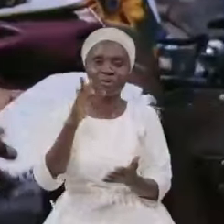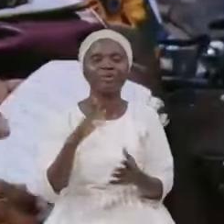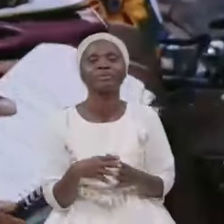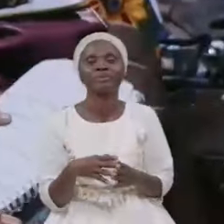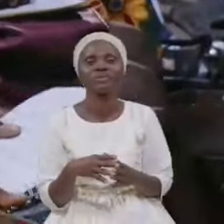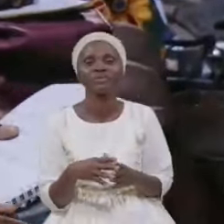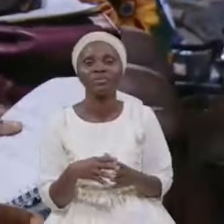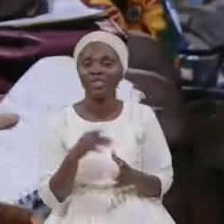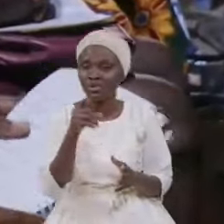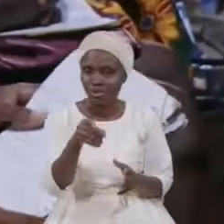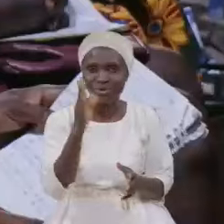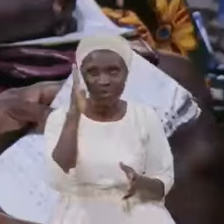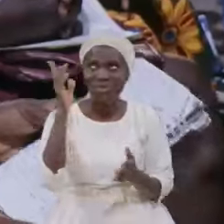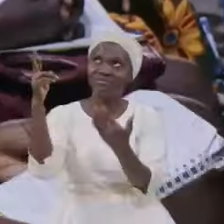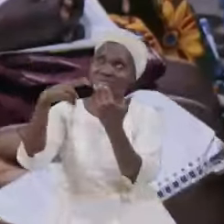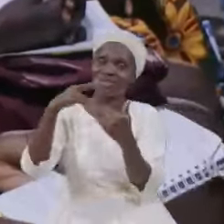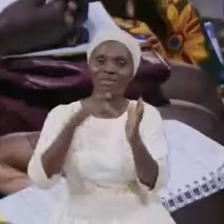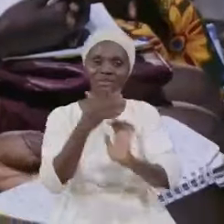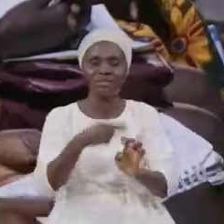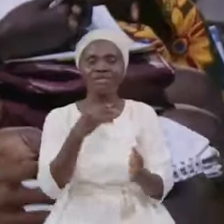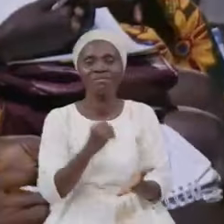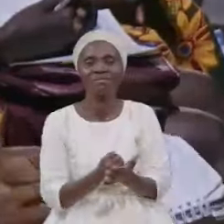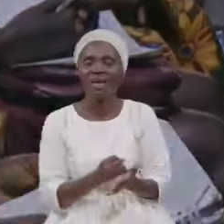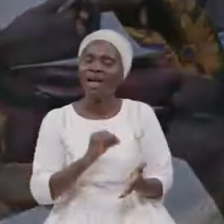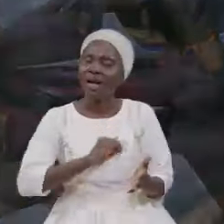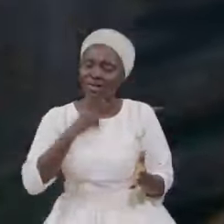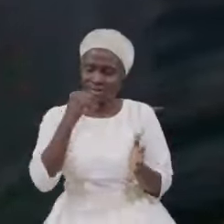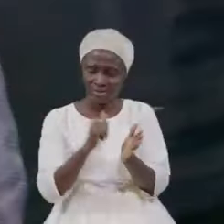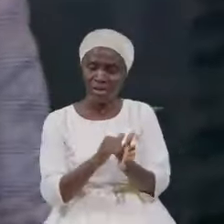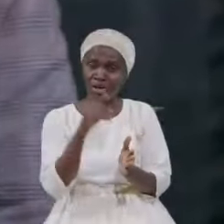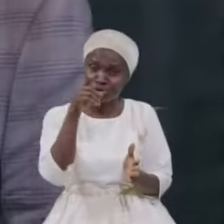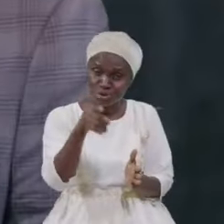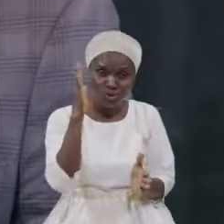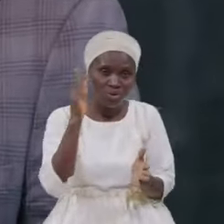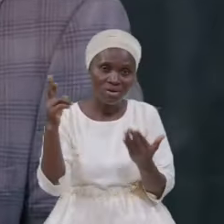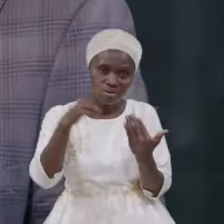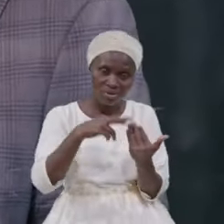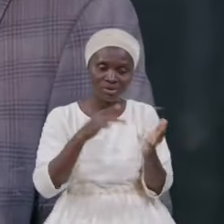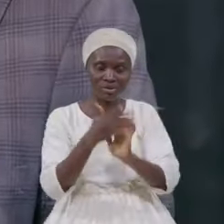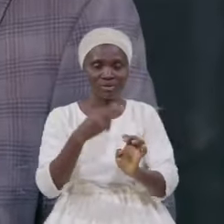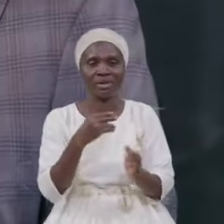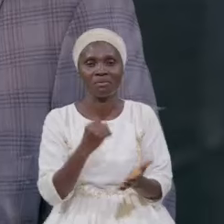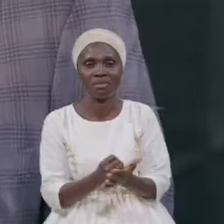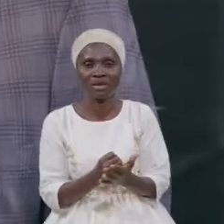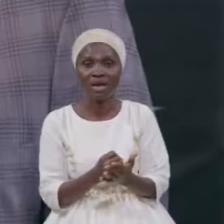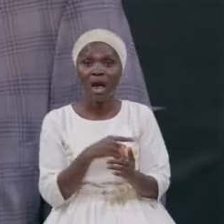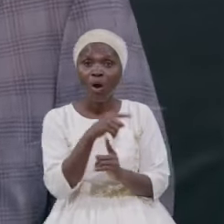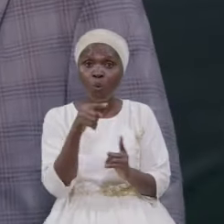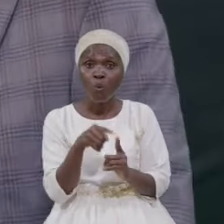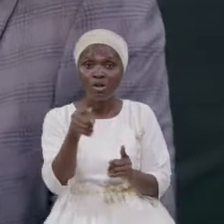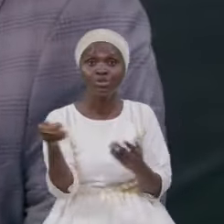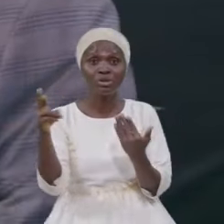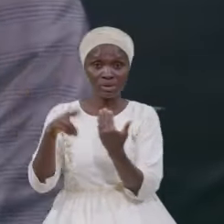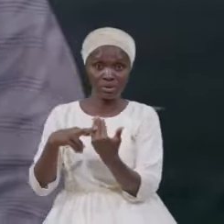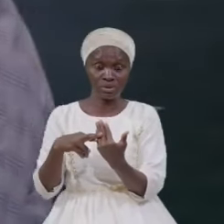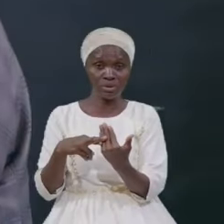I said, you will return. And when you return, whosoever comes to me, I will